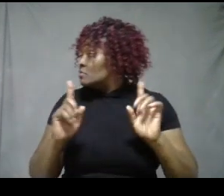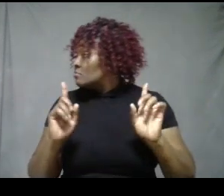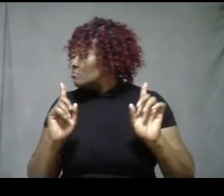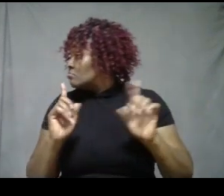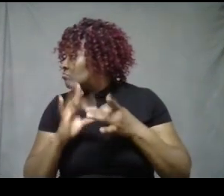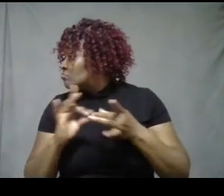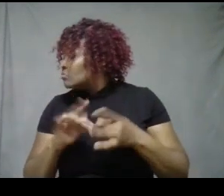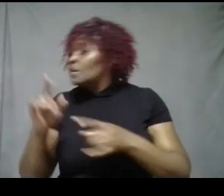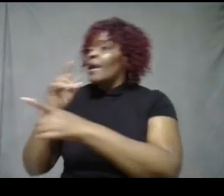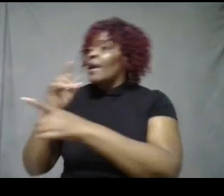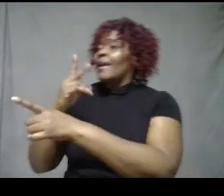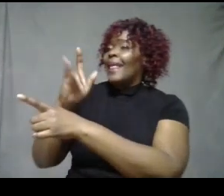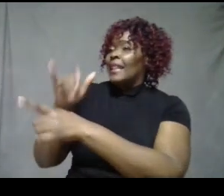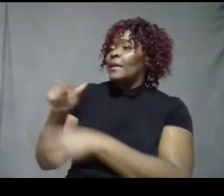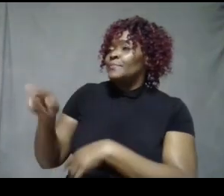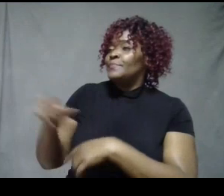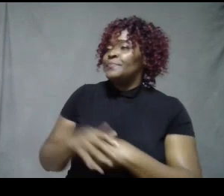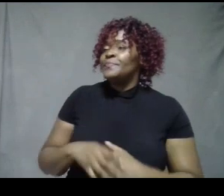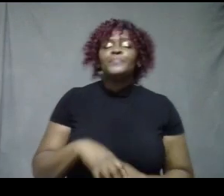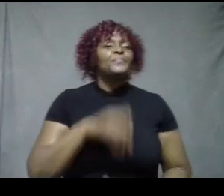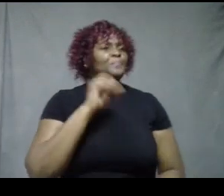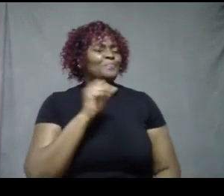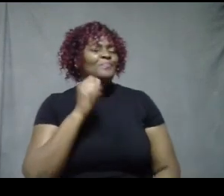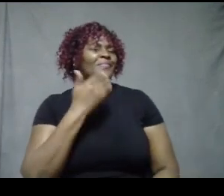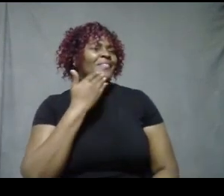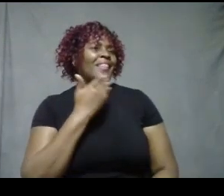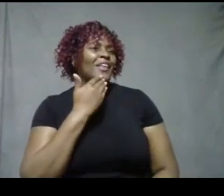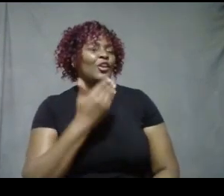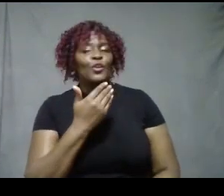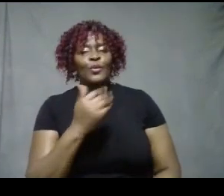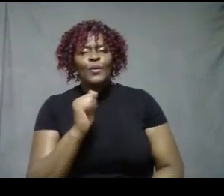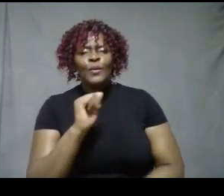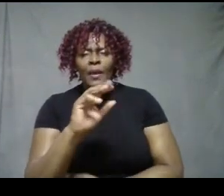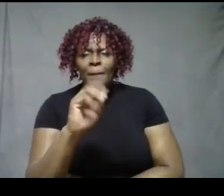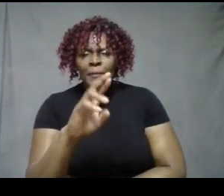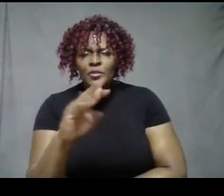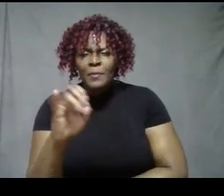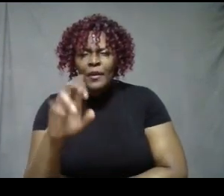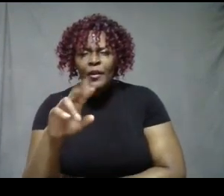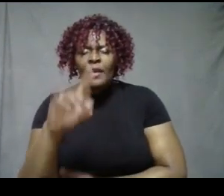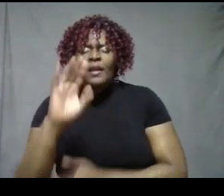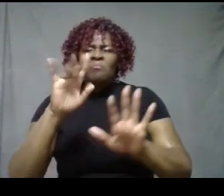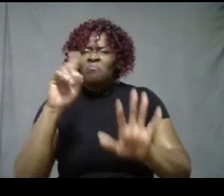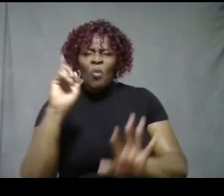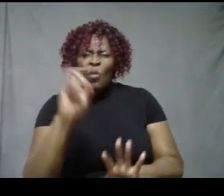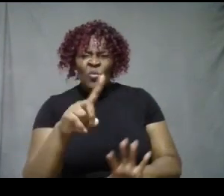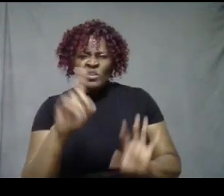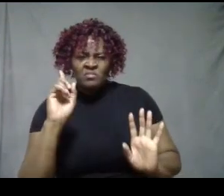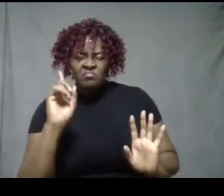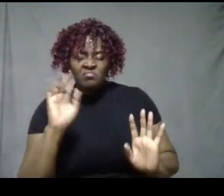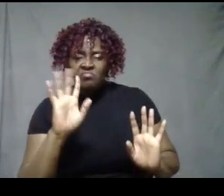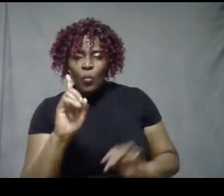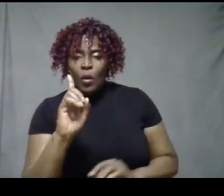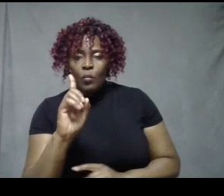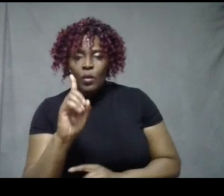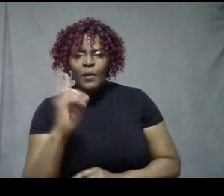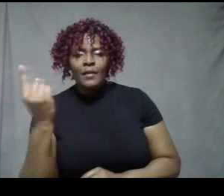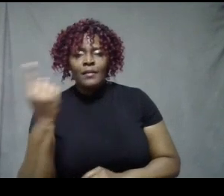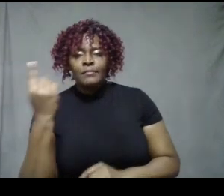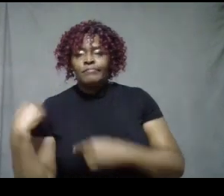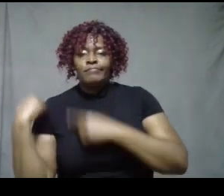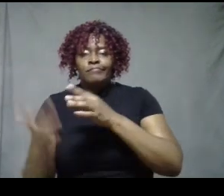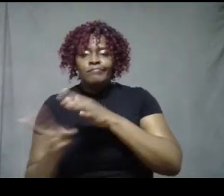Yes, thank you, Mr. Barrett. I just have one question, because one question that has always come up